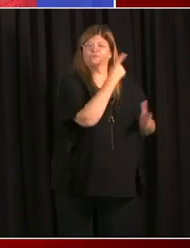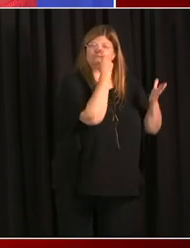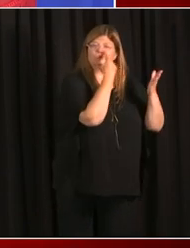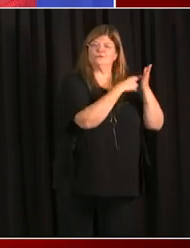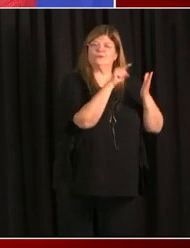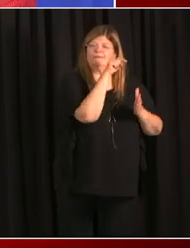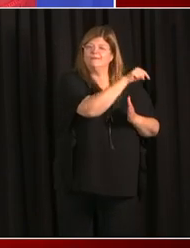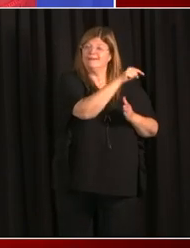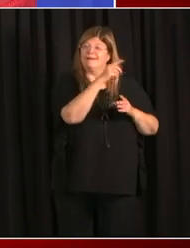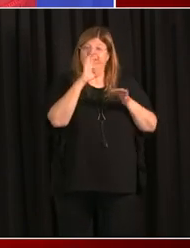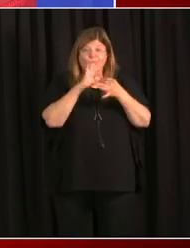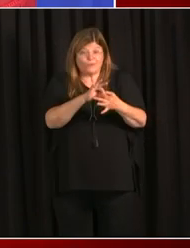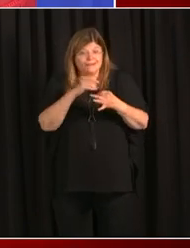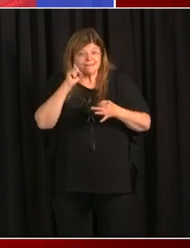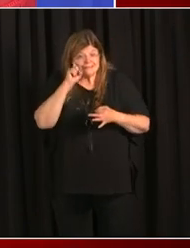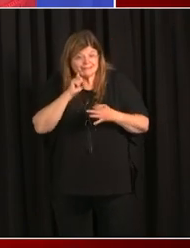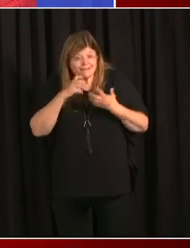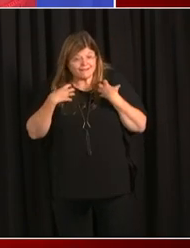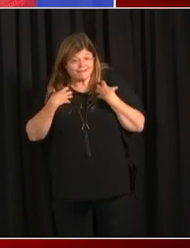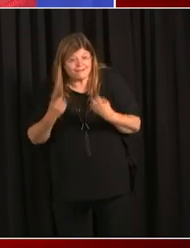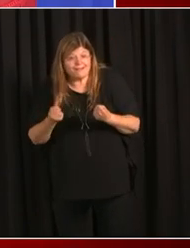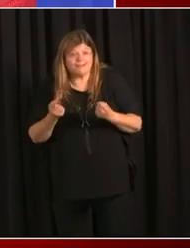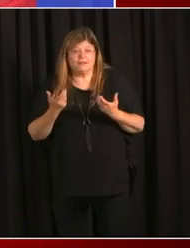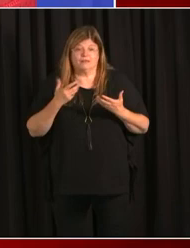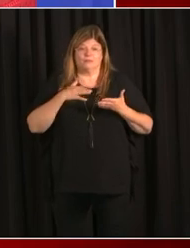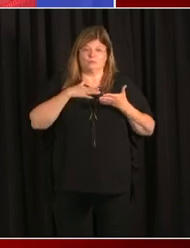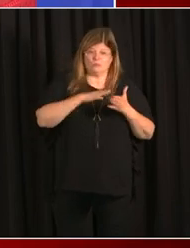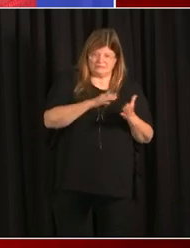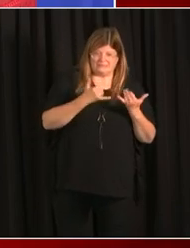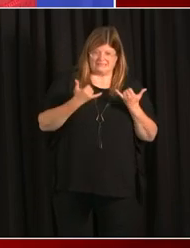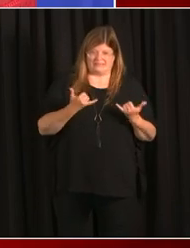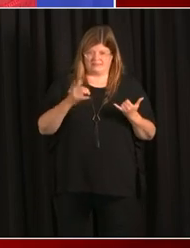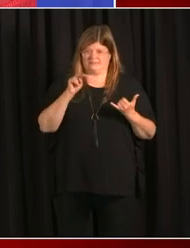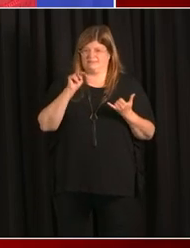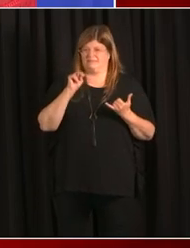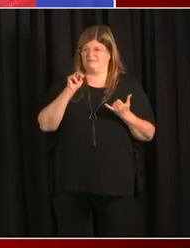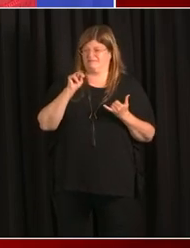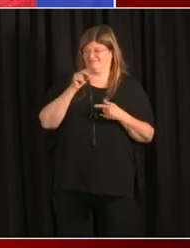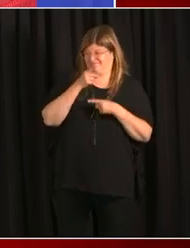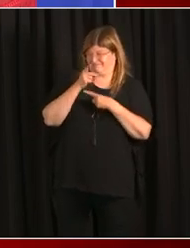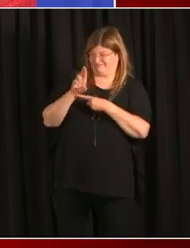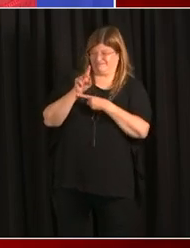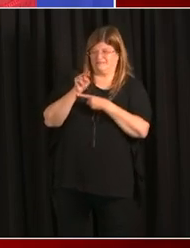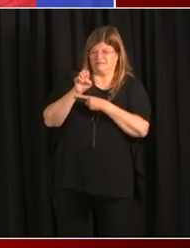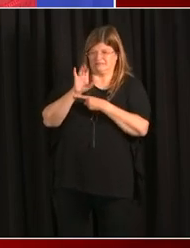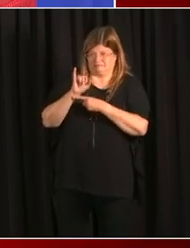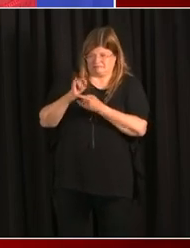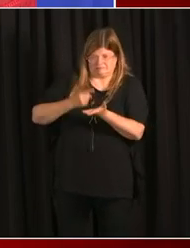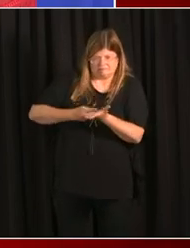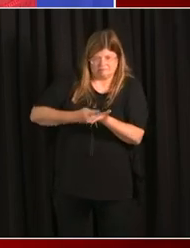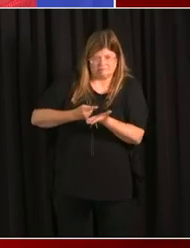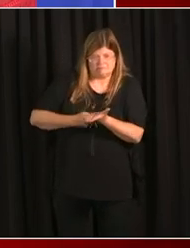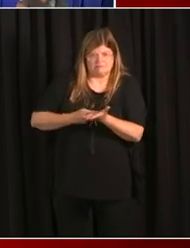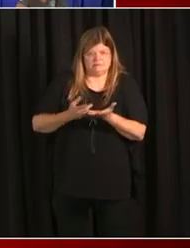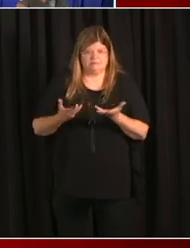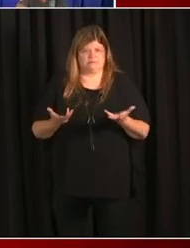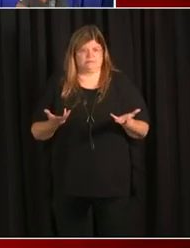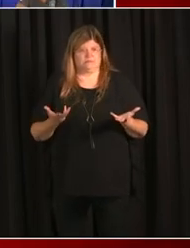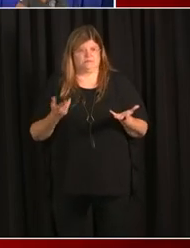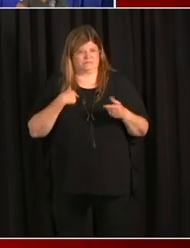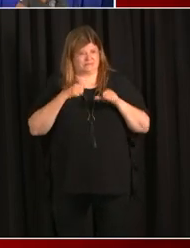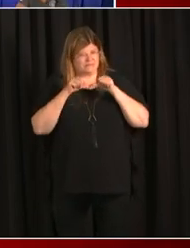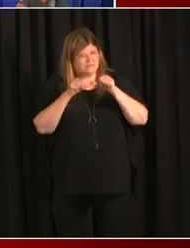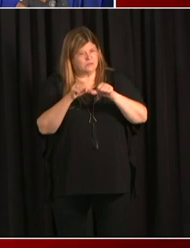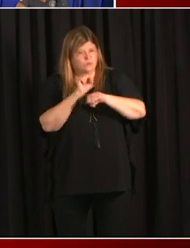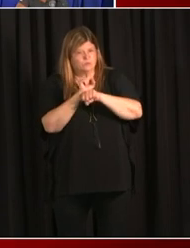health, they could also address. So Dr. Nesbitt will say more about that. So we have continued to work with our